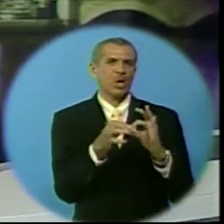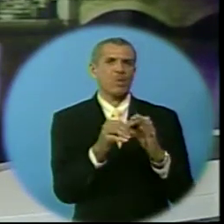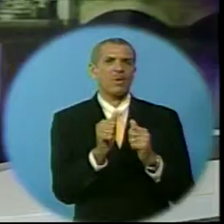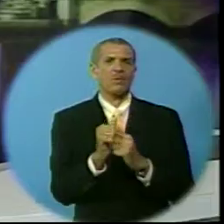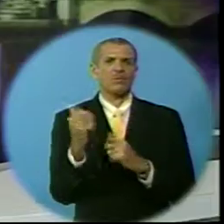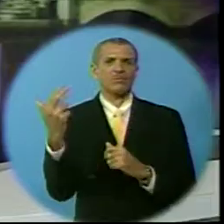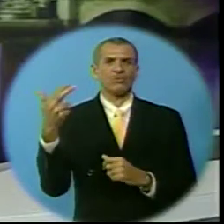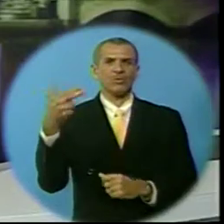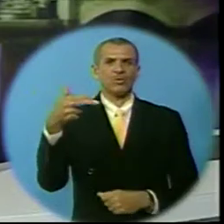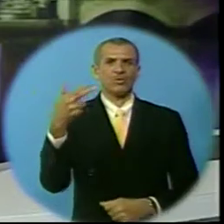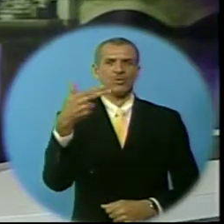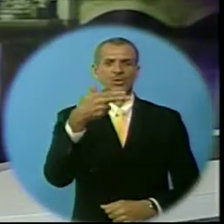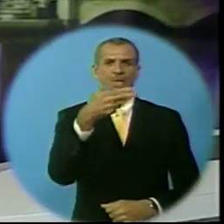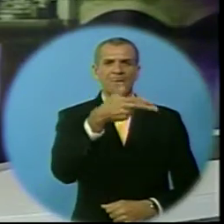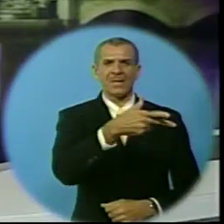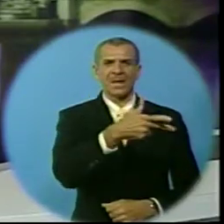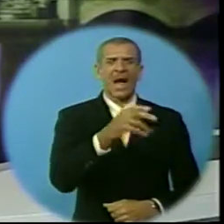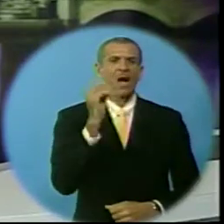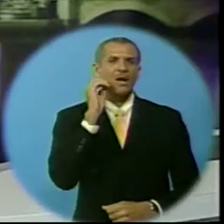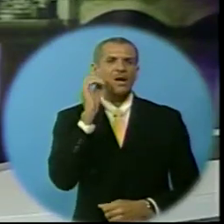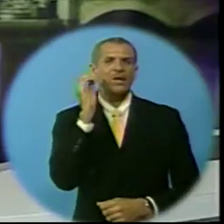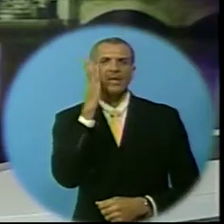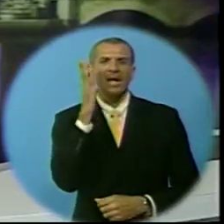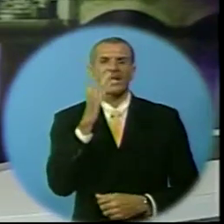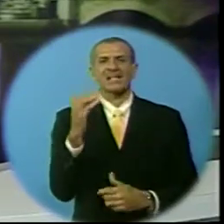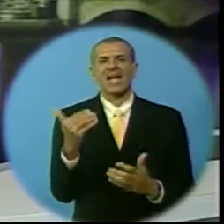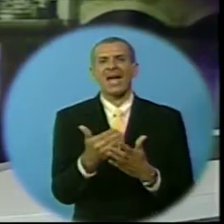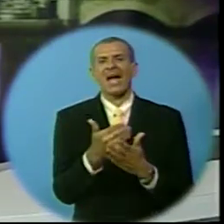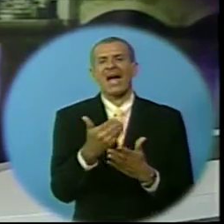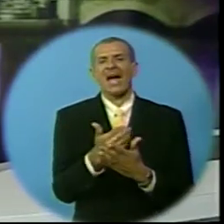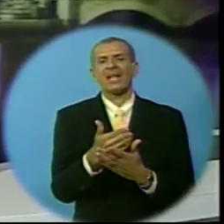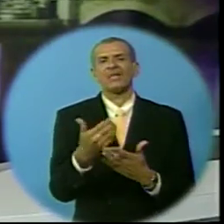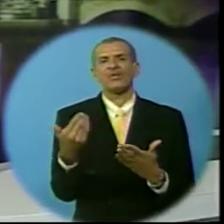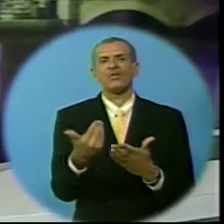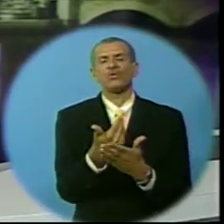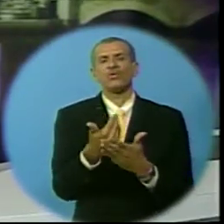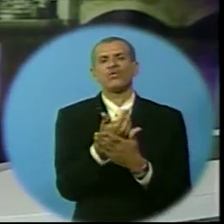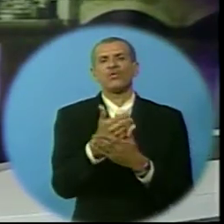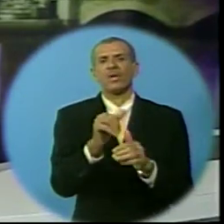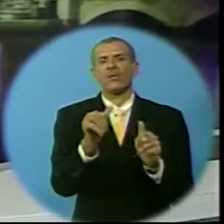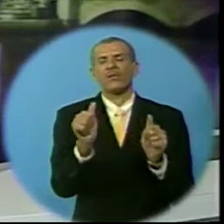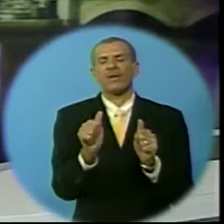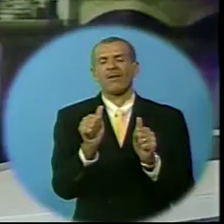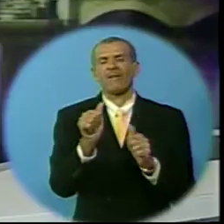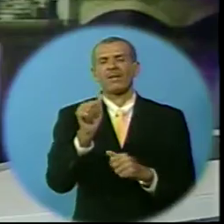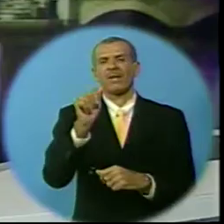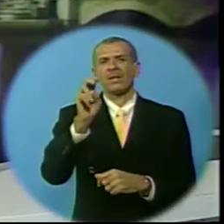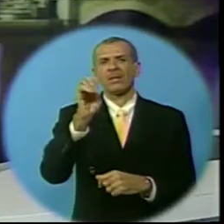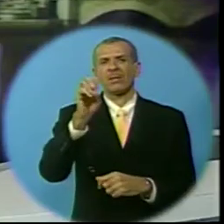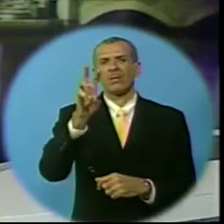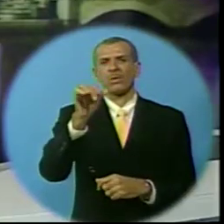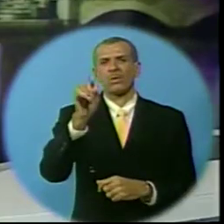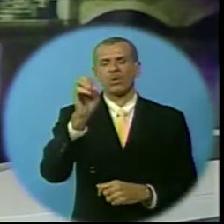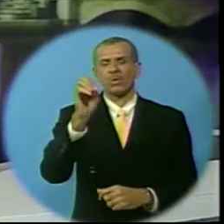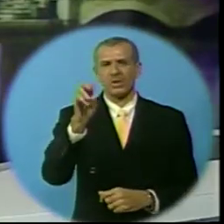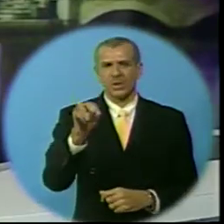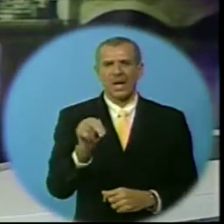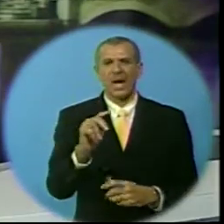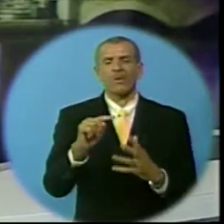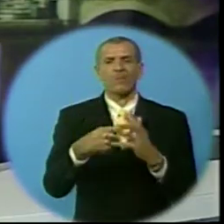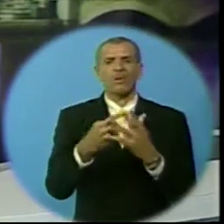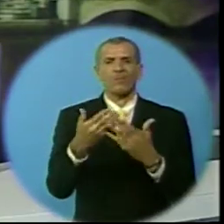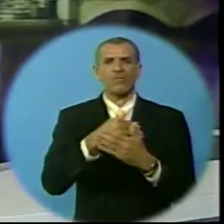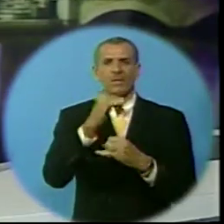ships and hotels at the new Newton Christchurch location. The tours are expected to recommence before year